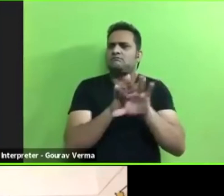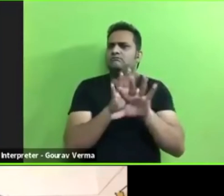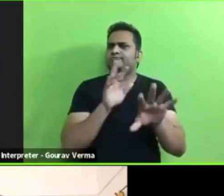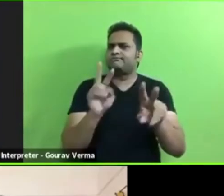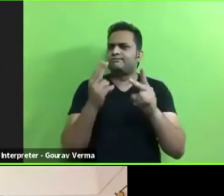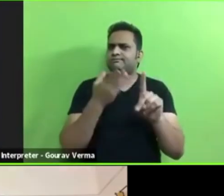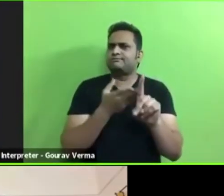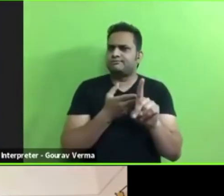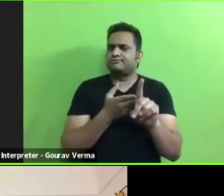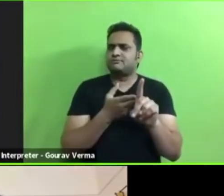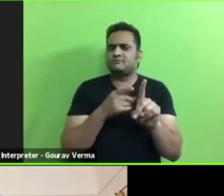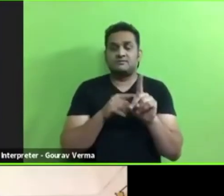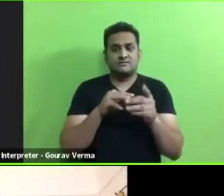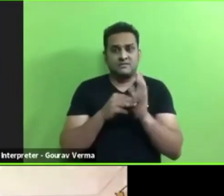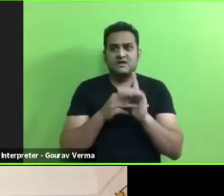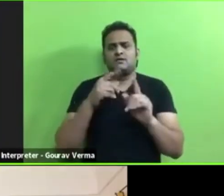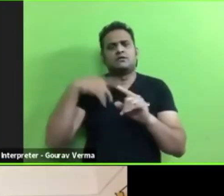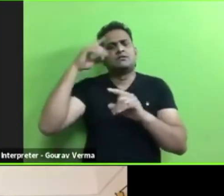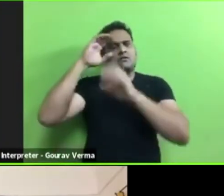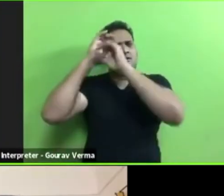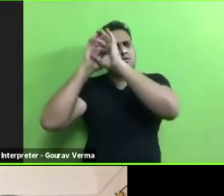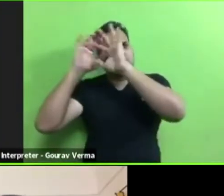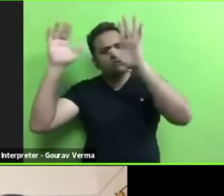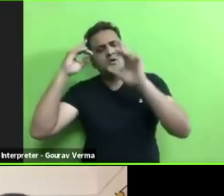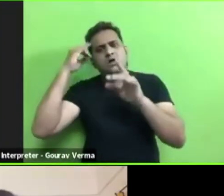coming out of mythical, out of